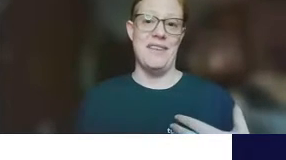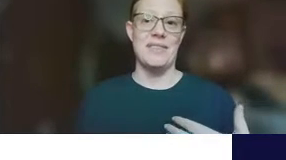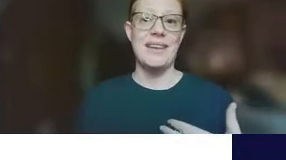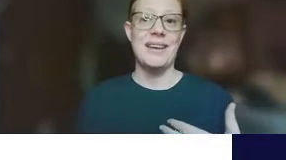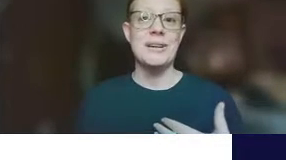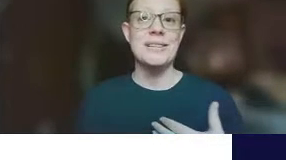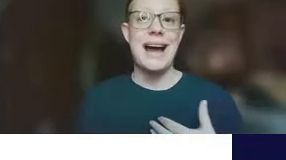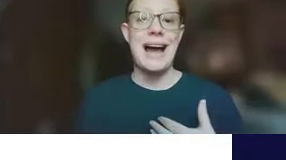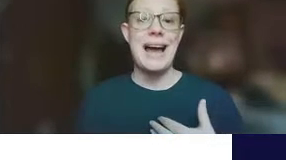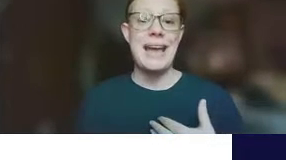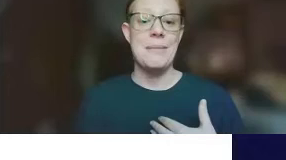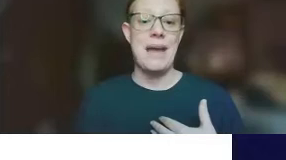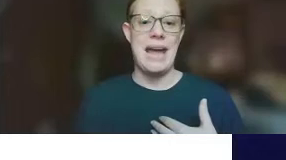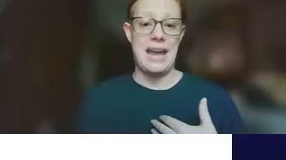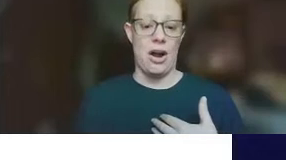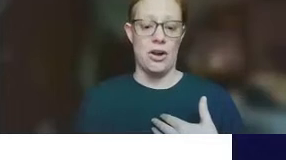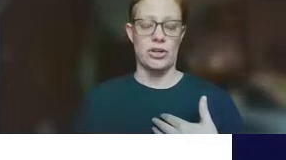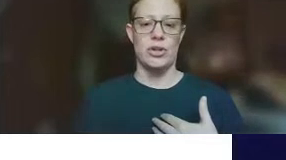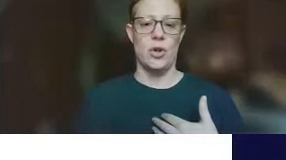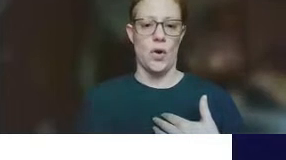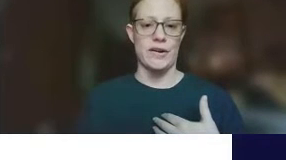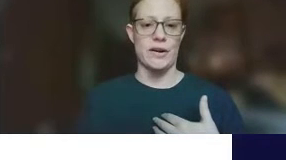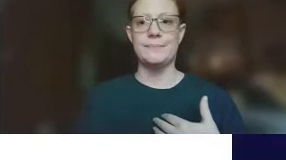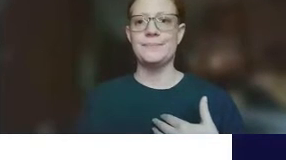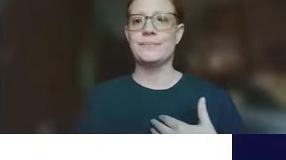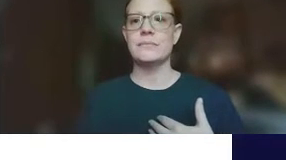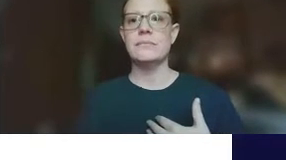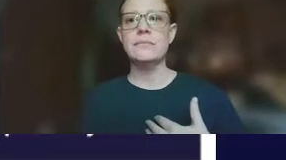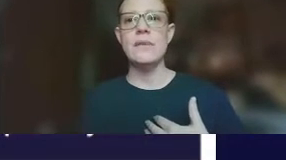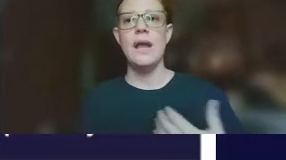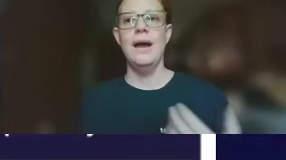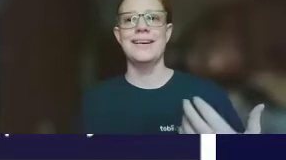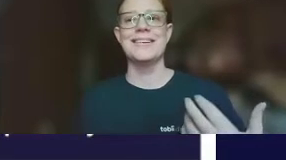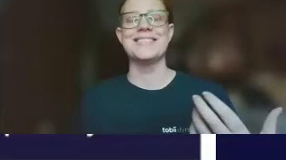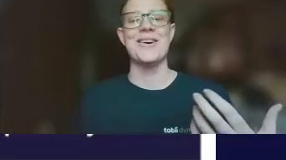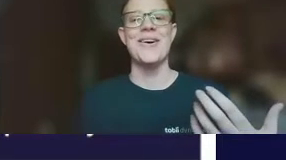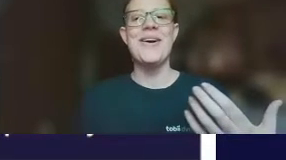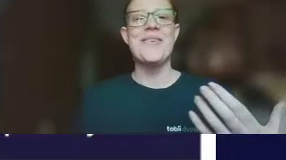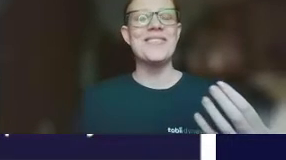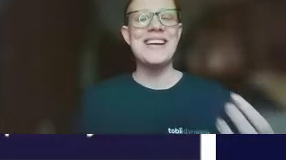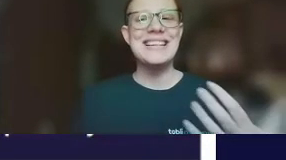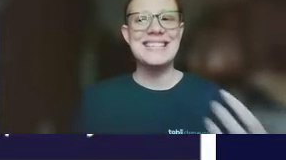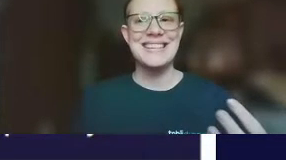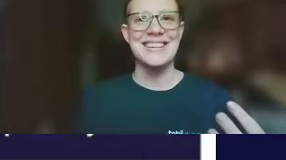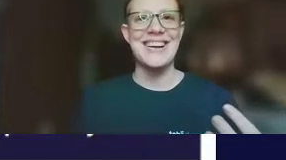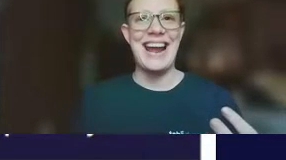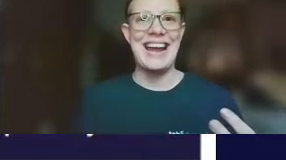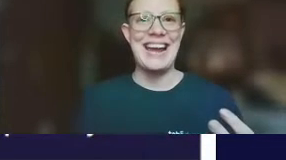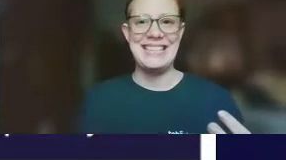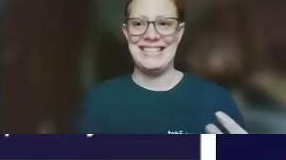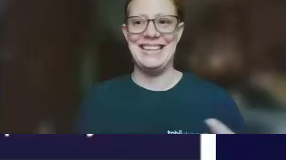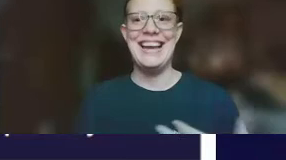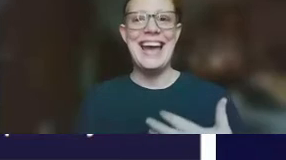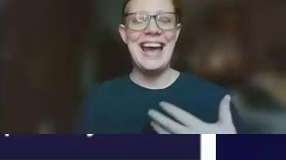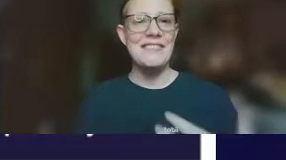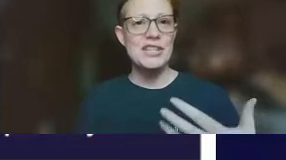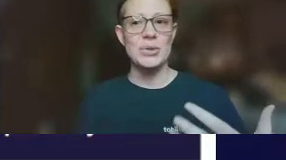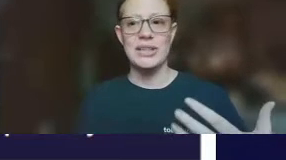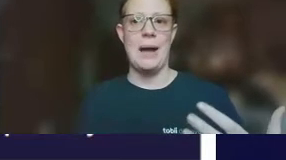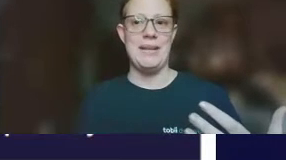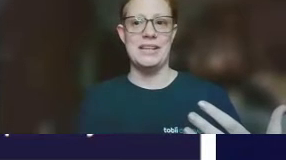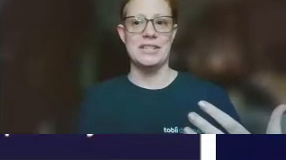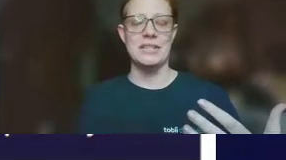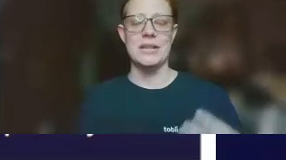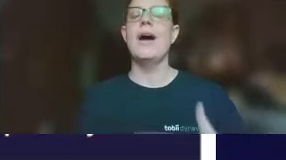my favorite thing, because I am a article hoarder. So when we consider AAC and